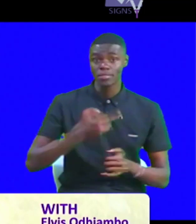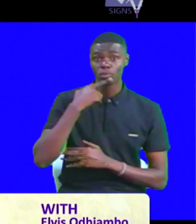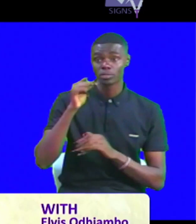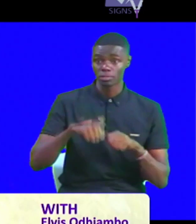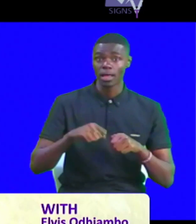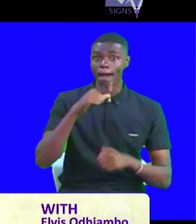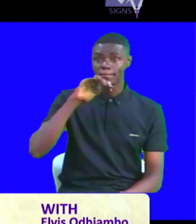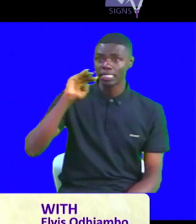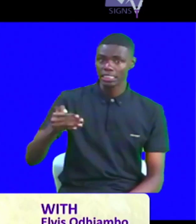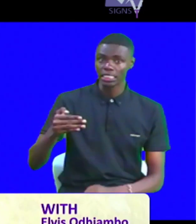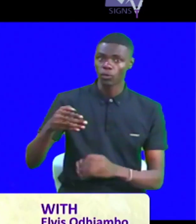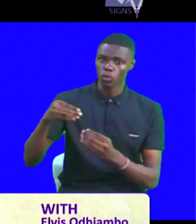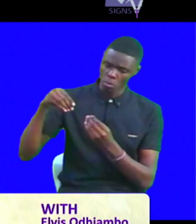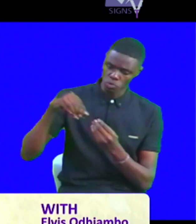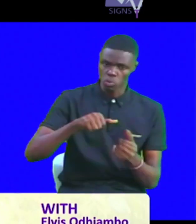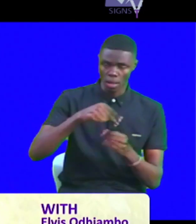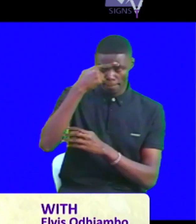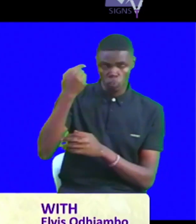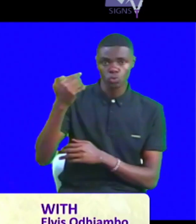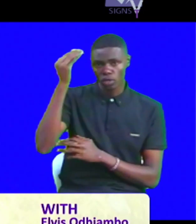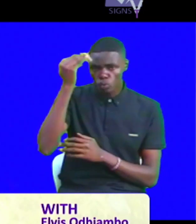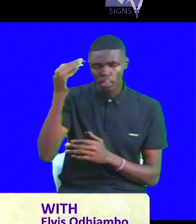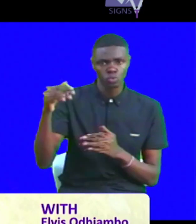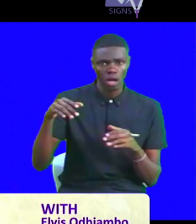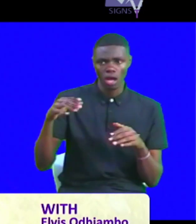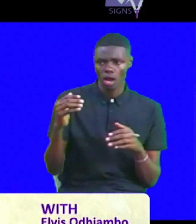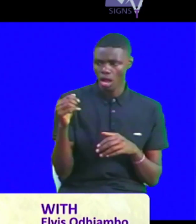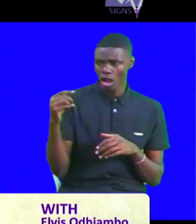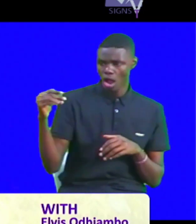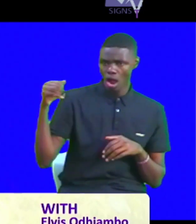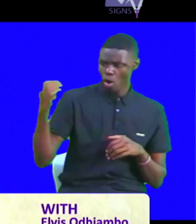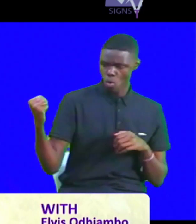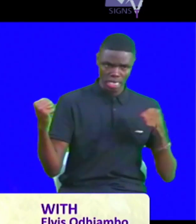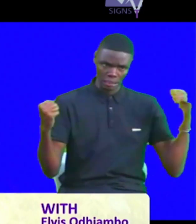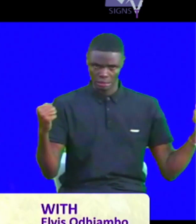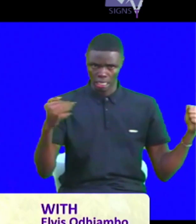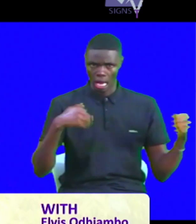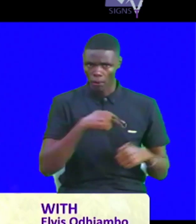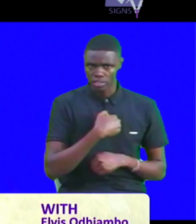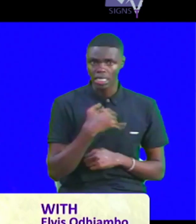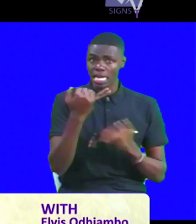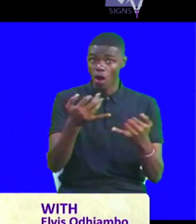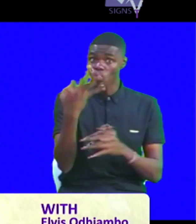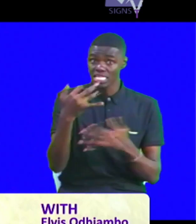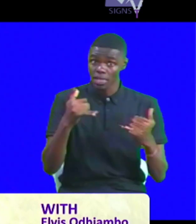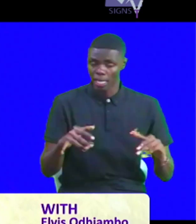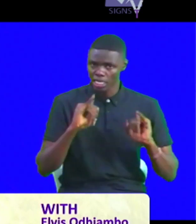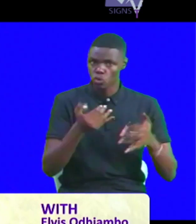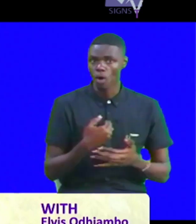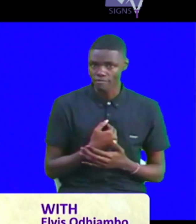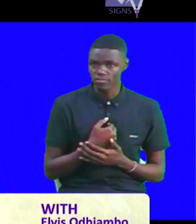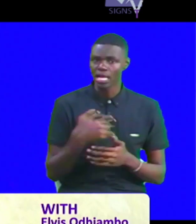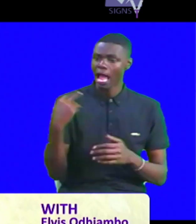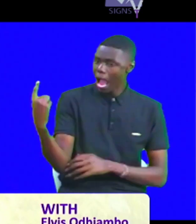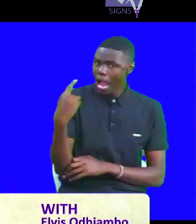wageni. Unajua actually hata naweza sema Man City walikuwa wanatupiga juu walikuwa wametujua wings zetu. Sasa hii tuko na wachezaji kama 3 wenye ni